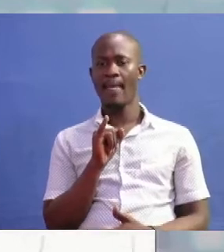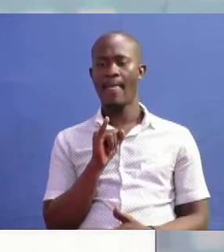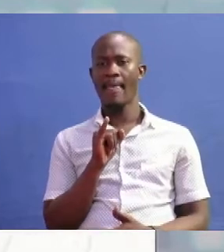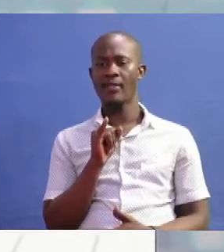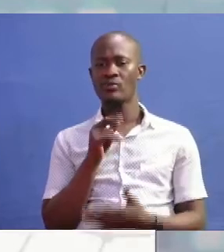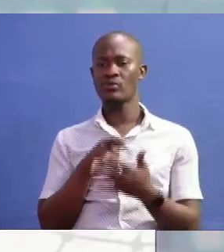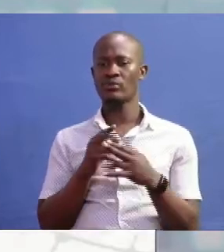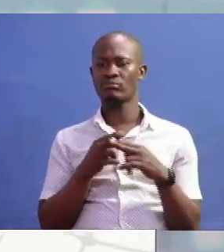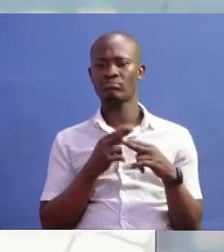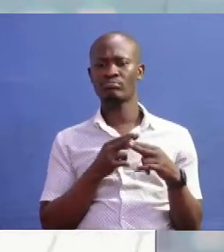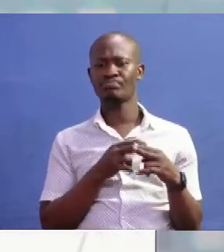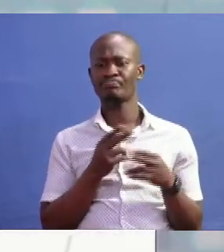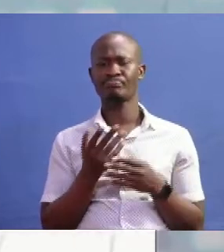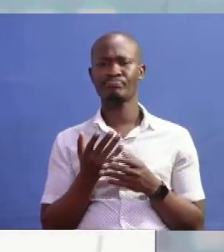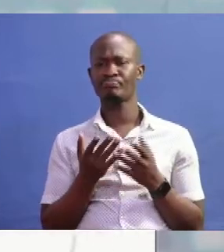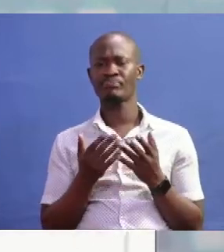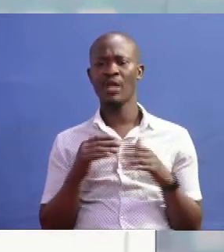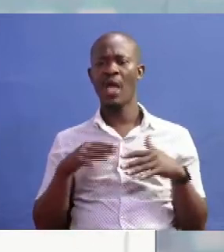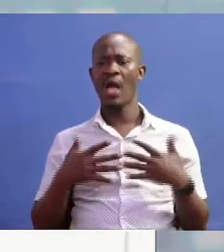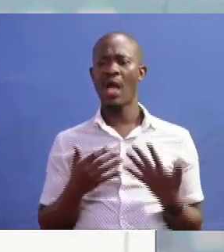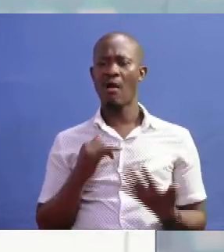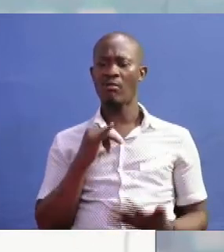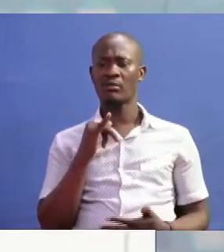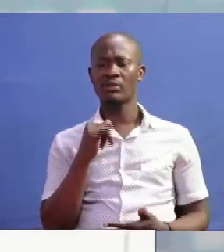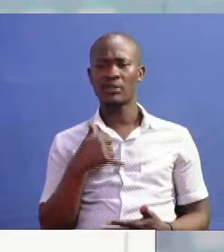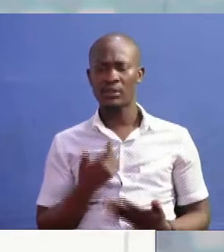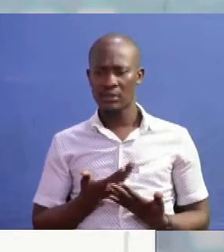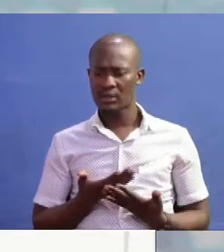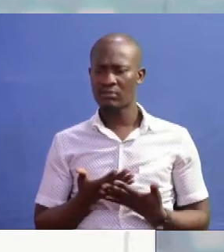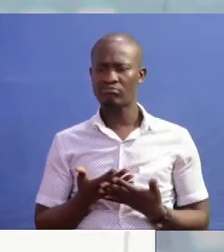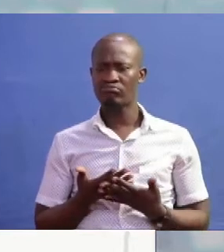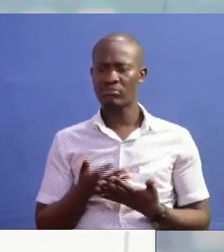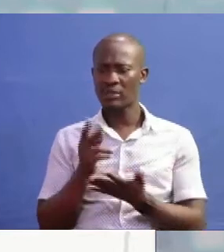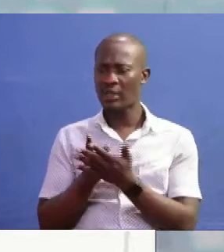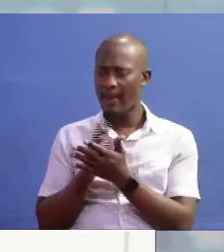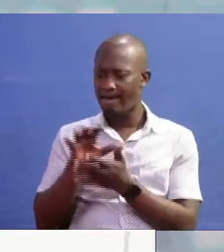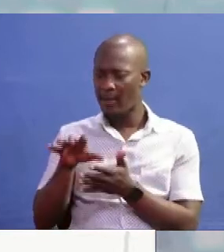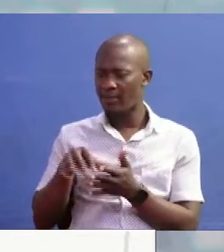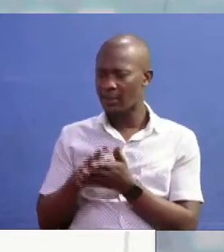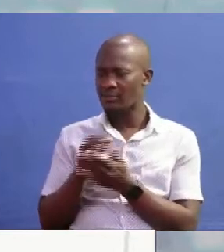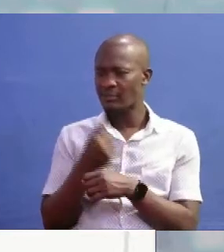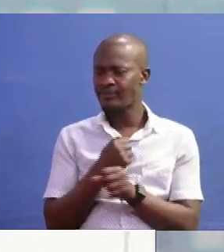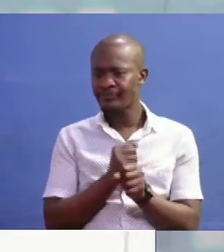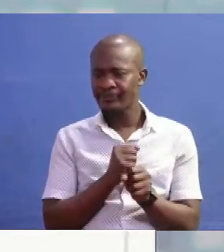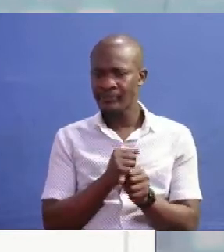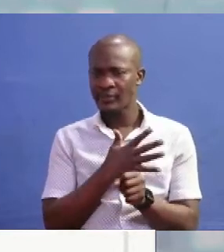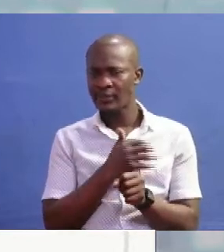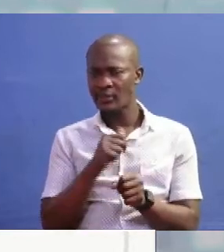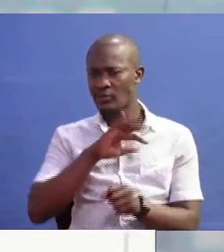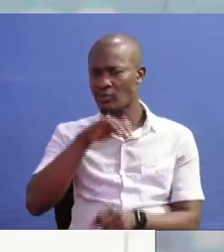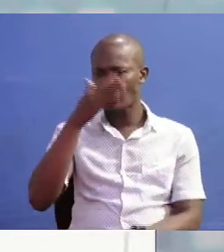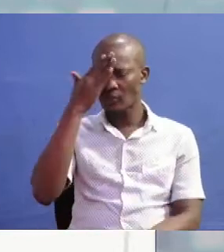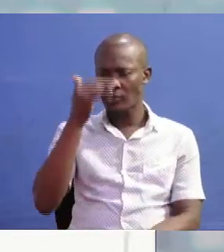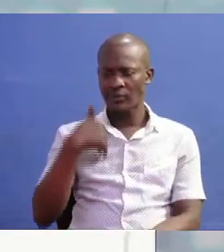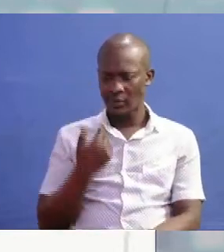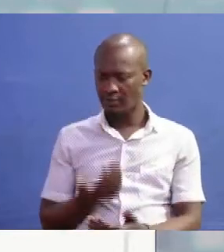what we call how is the stock market performing? How is the bond market performing? And as we all know, currently